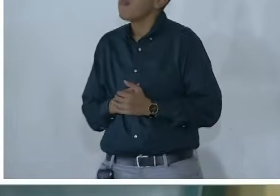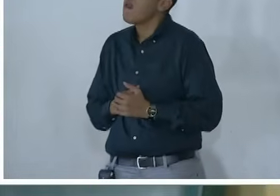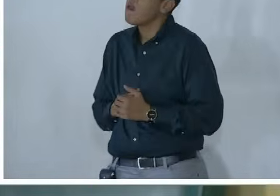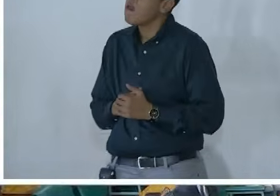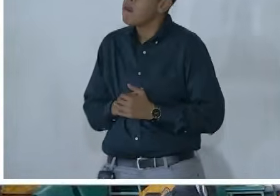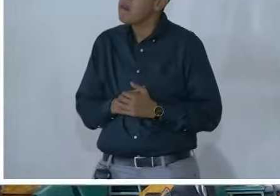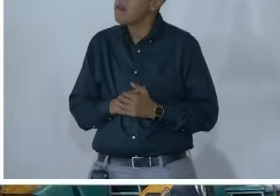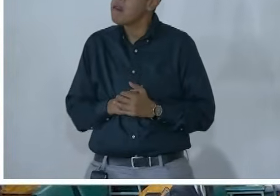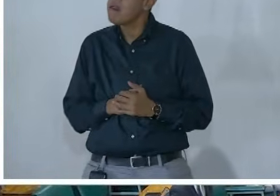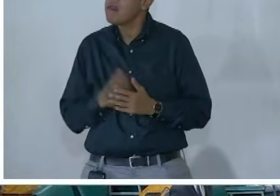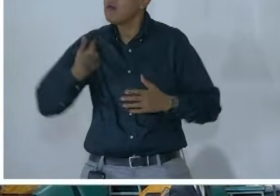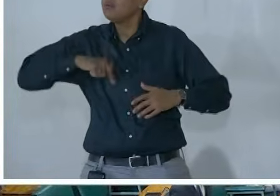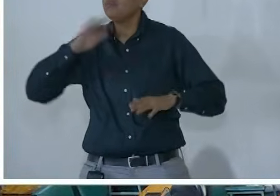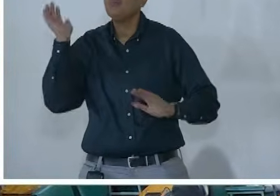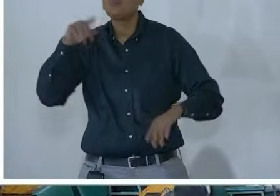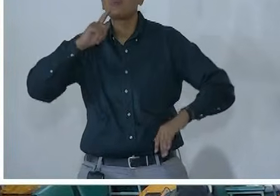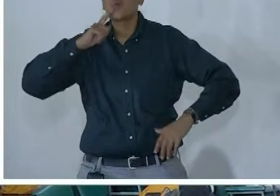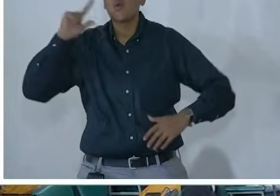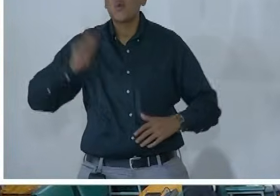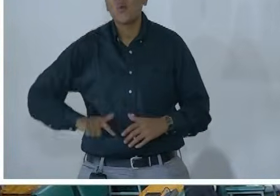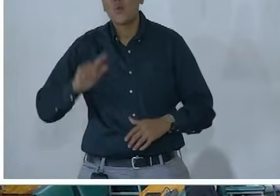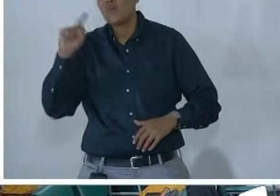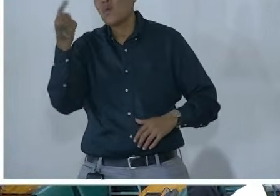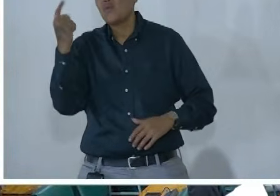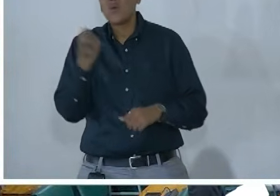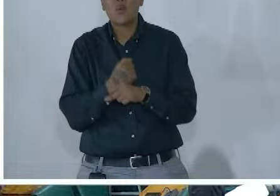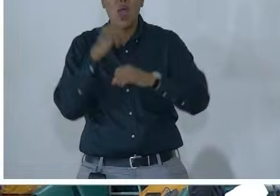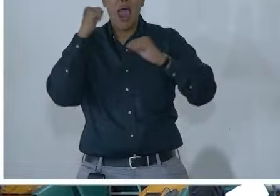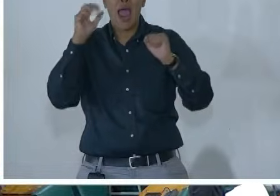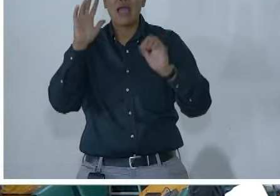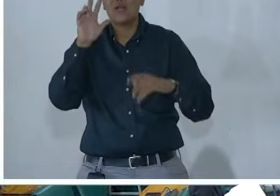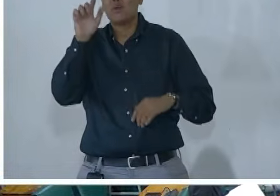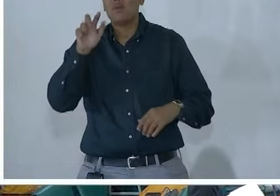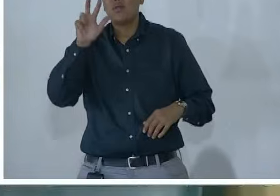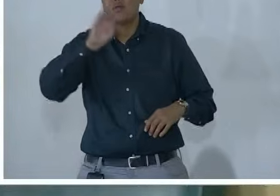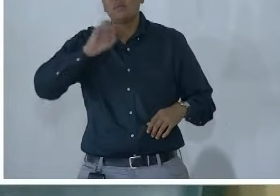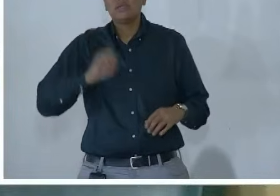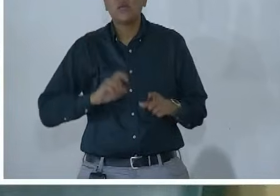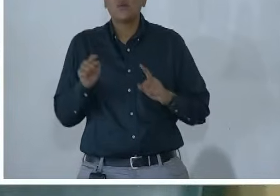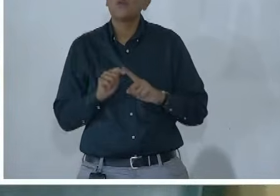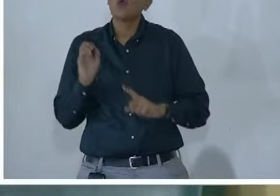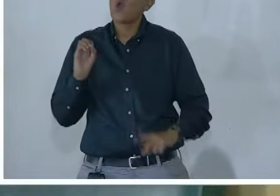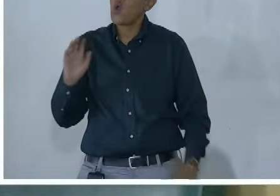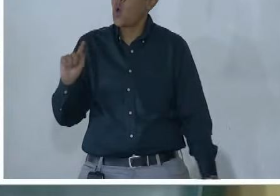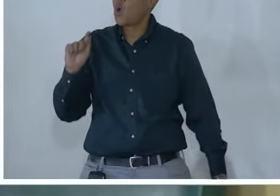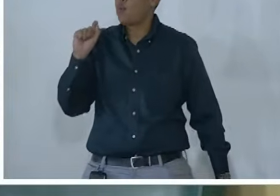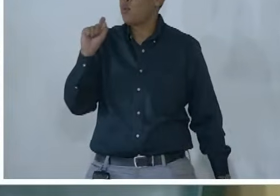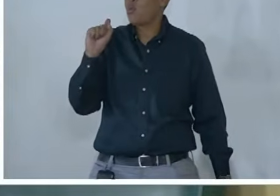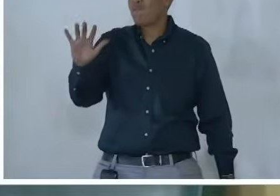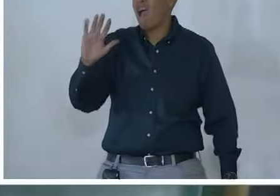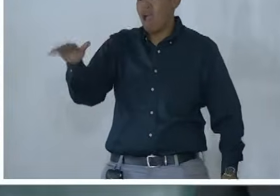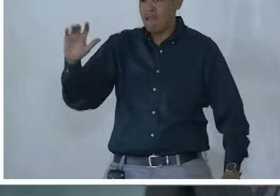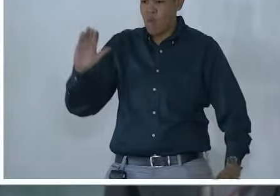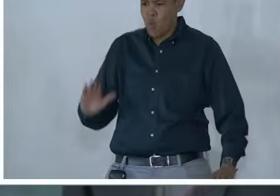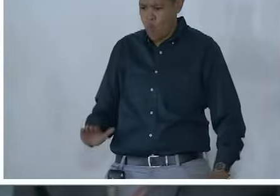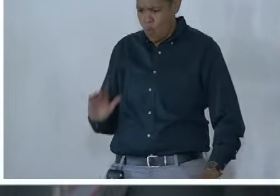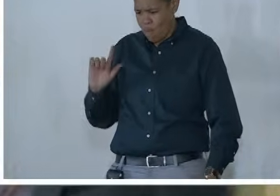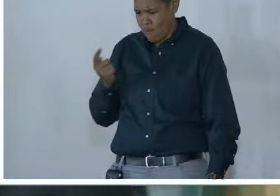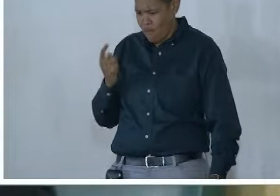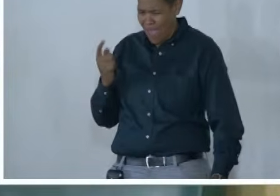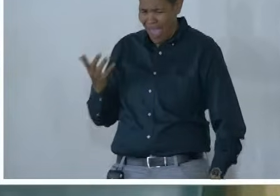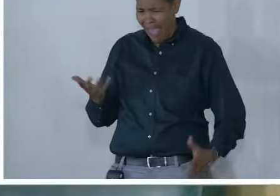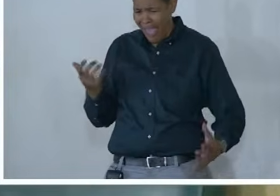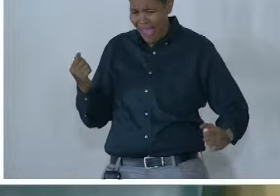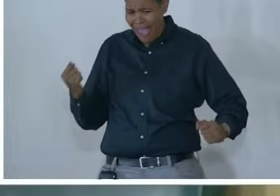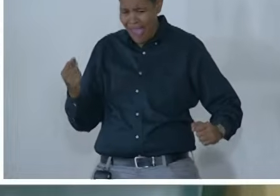We went to record low unemployment of 3.3% in October of 2025. What does all this